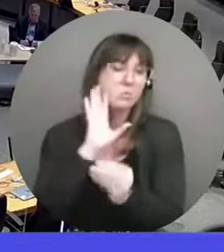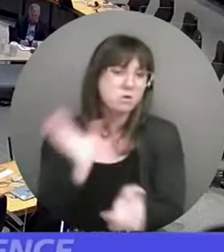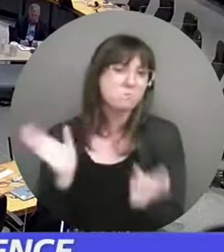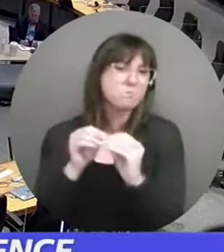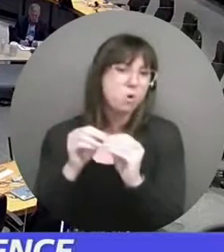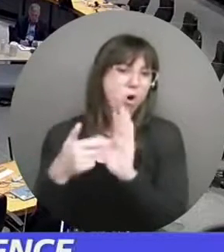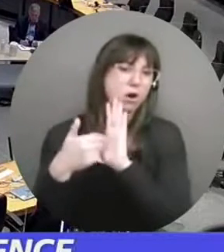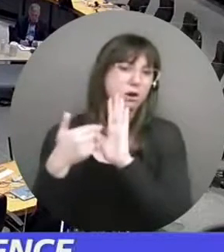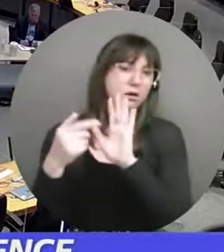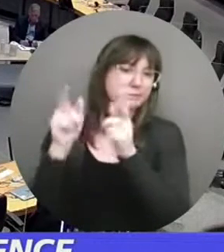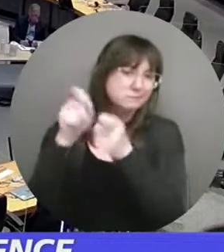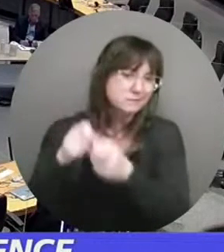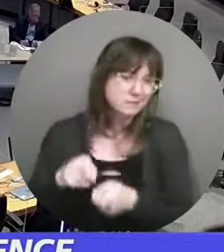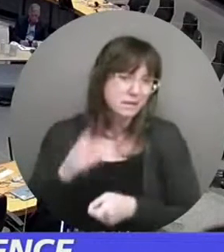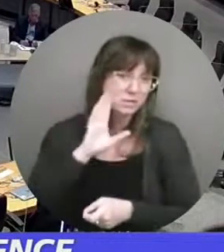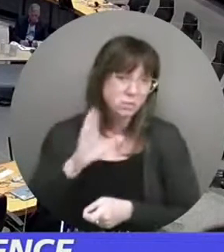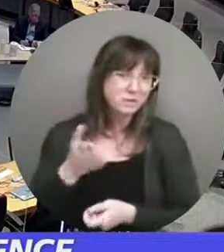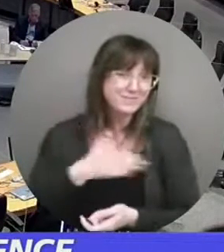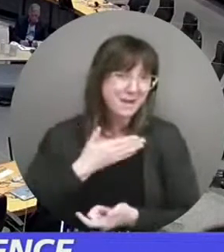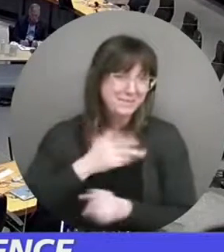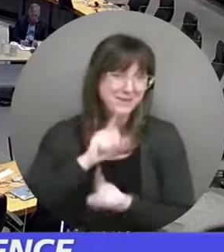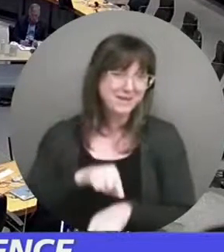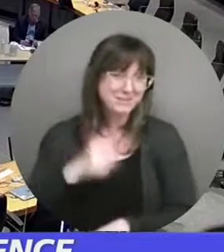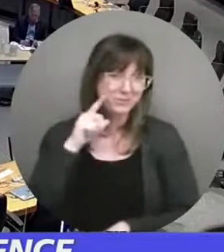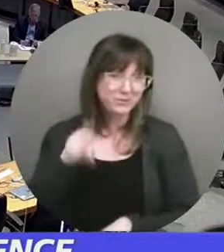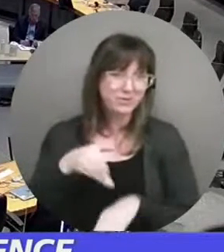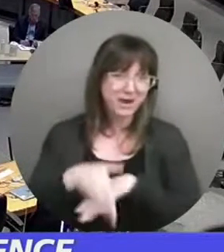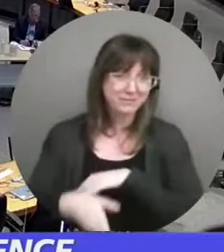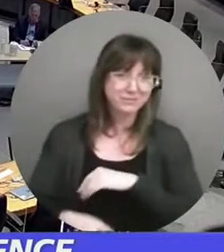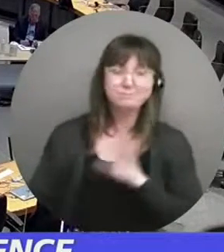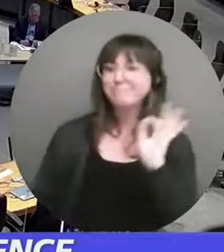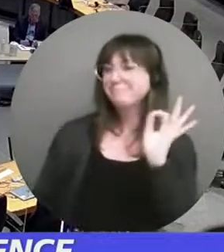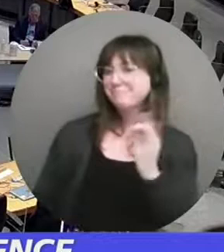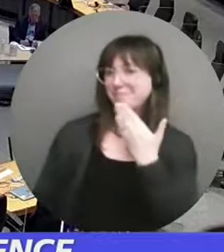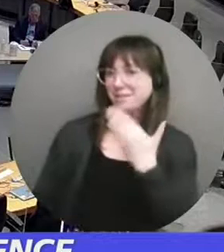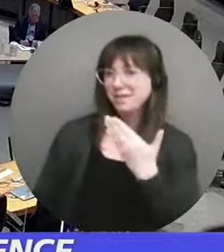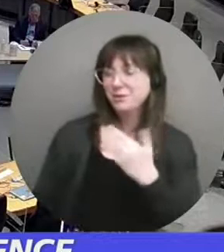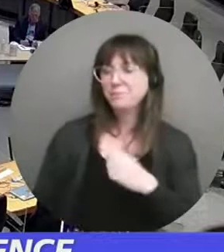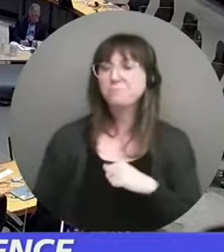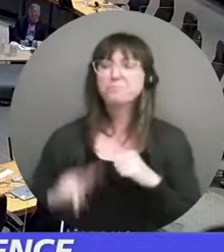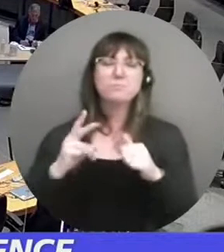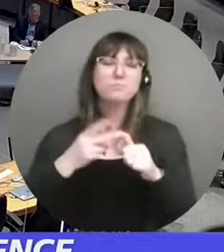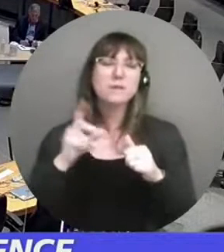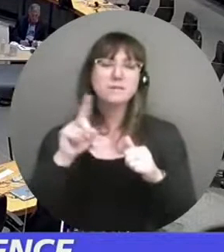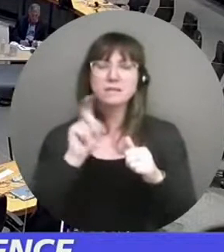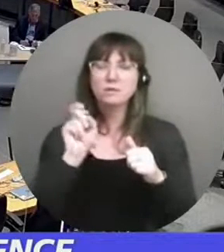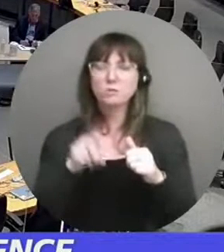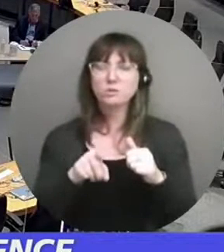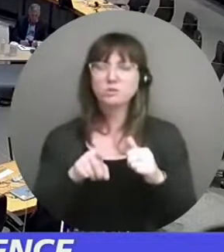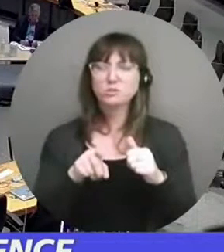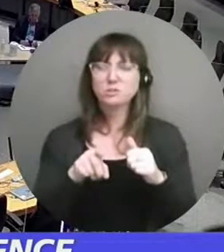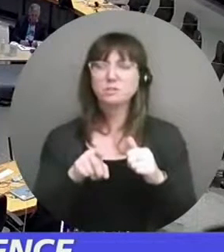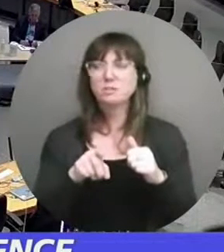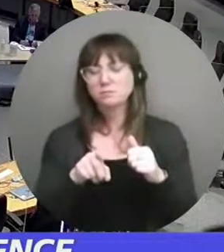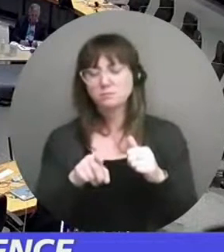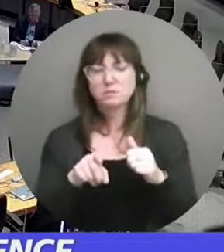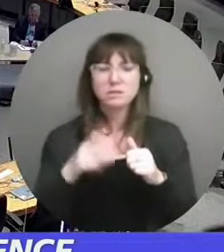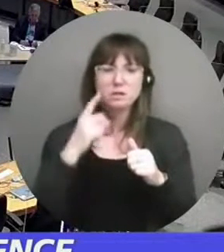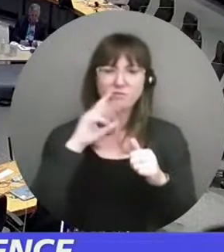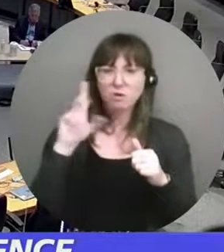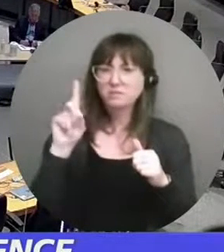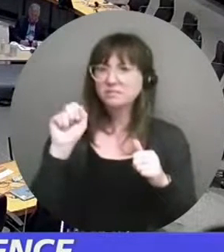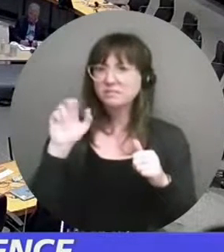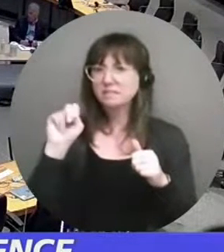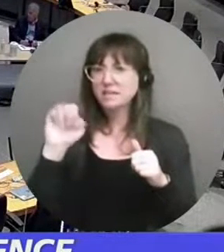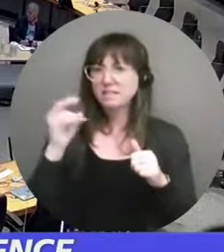that media also. Thanks. My second question, I think, should be for Dan Chenier, but maybe